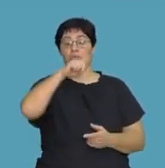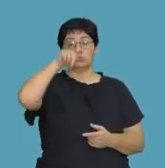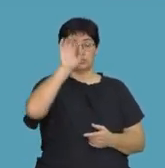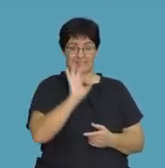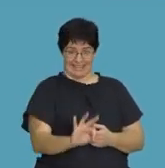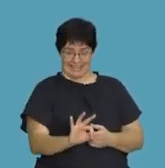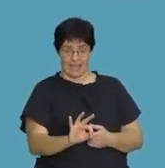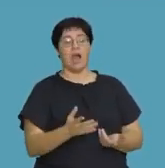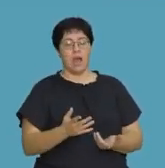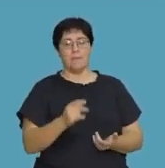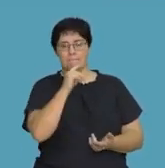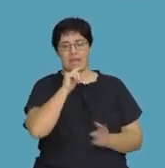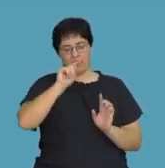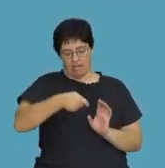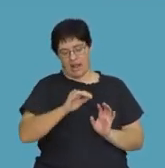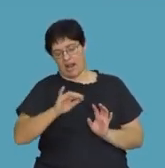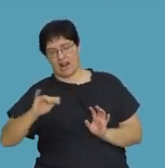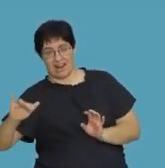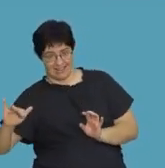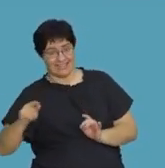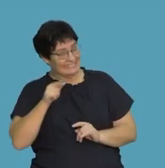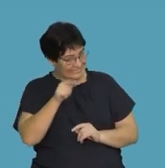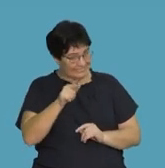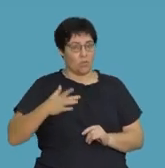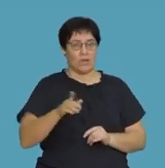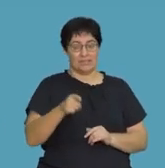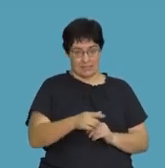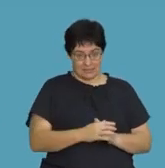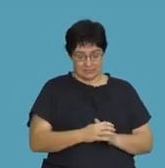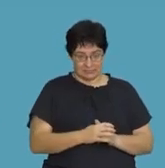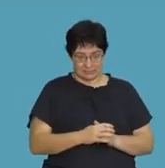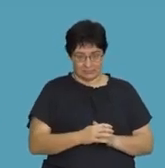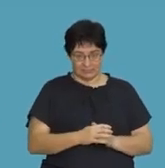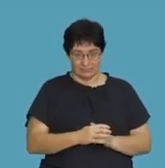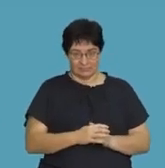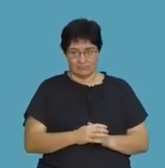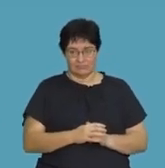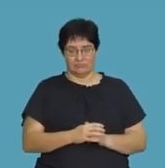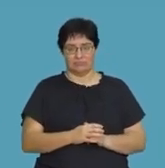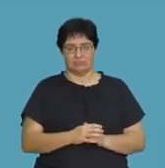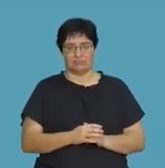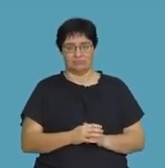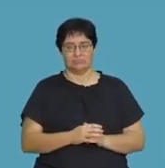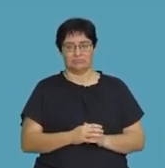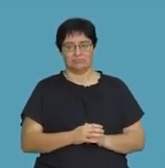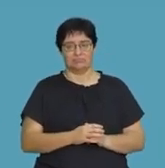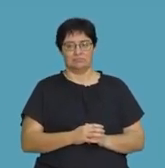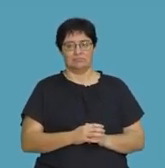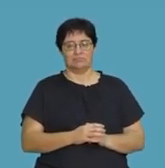3 will then be a decimal of some sort with a non-ending decimals